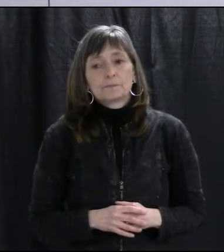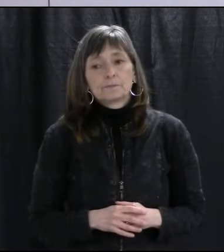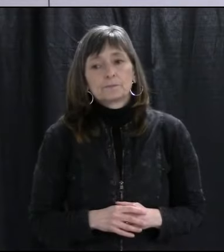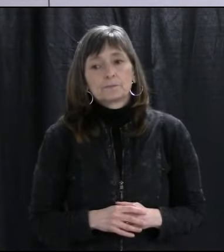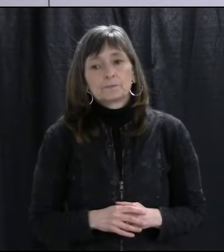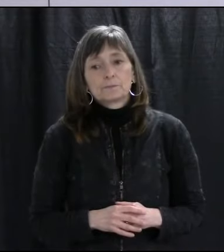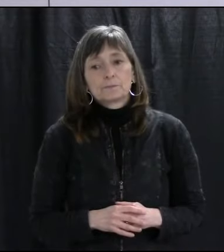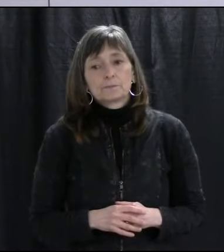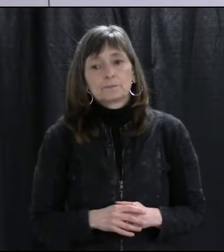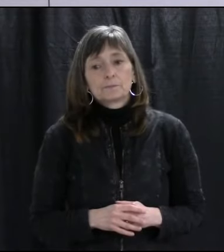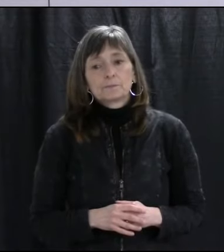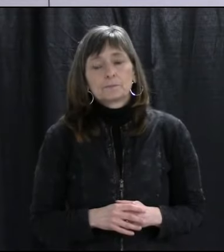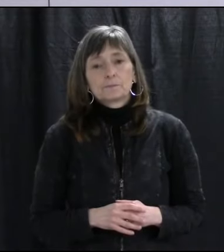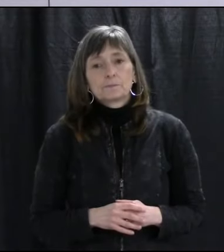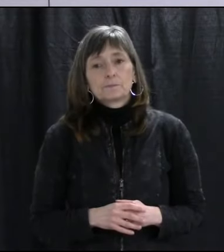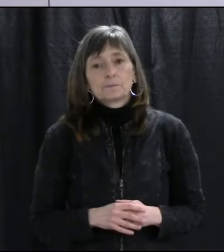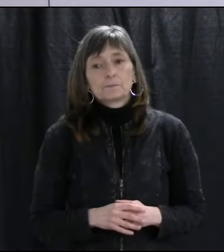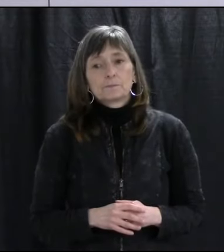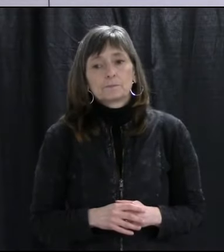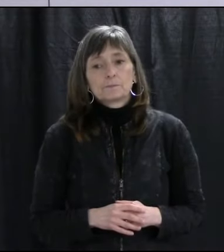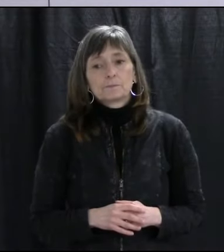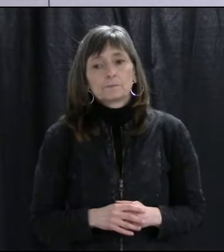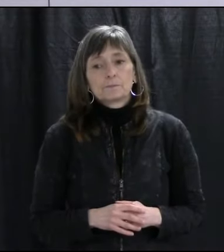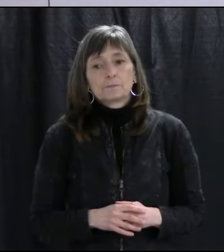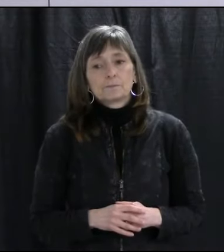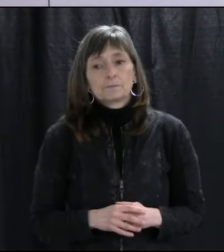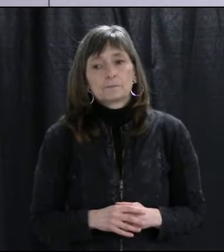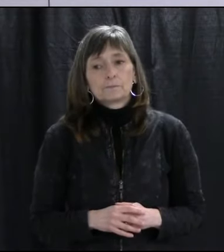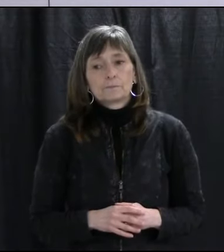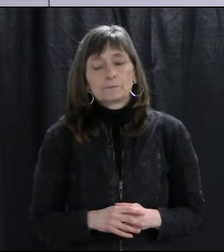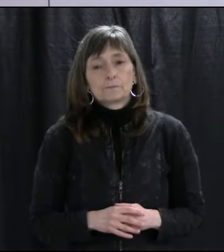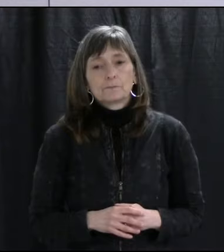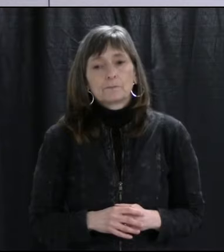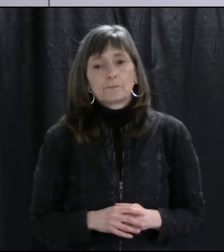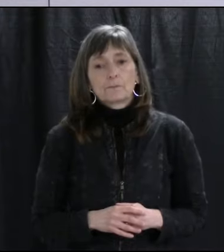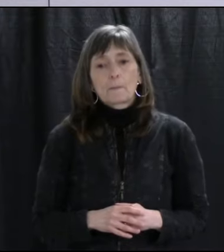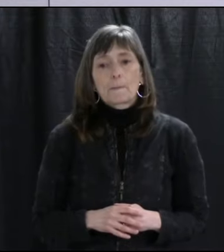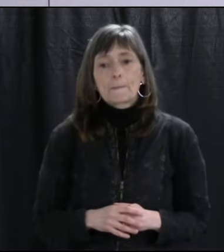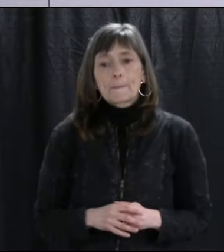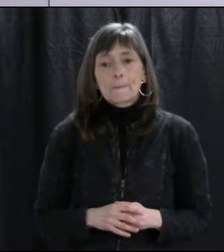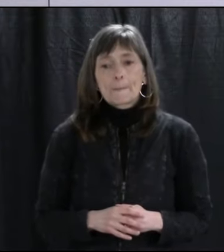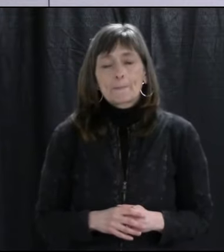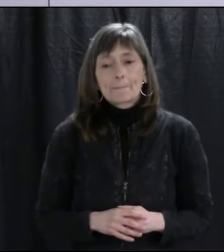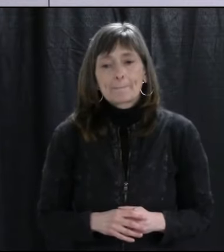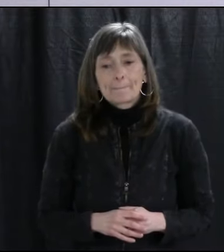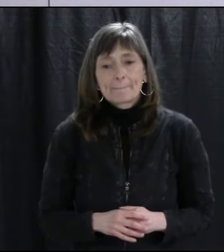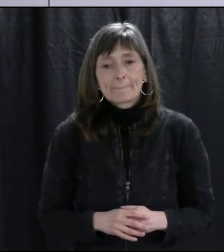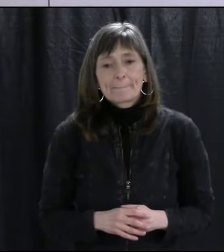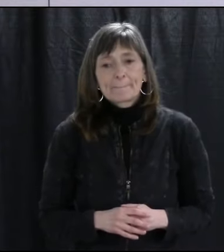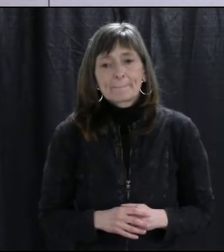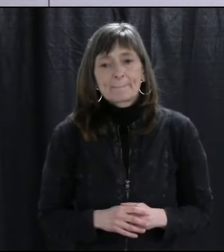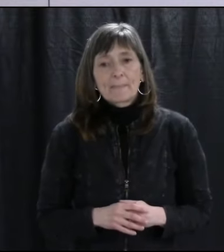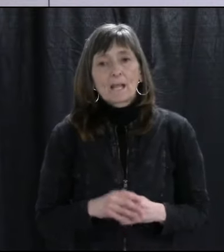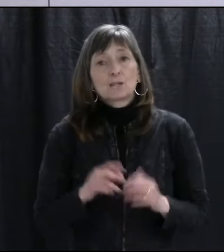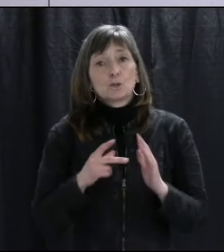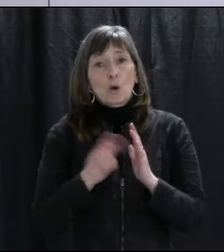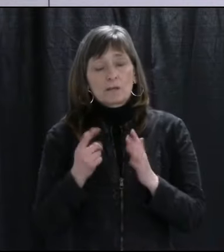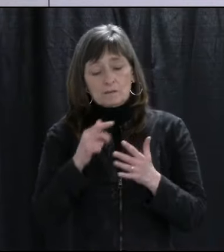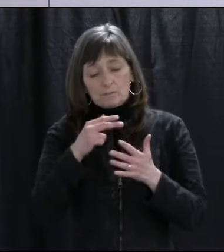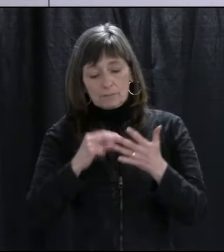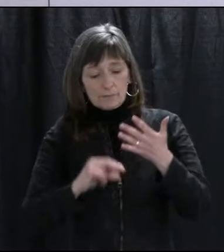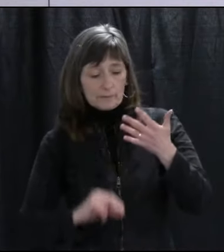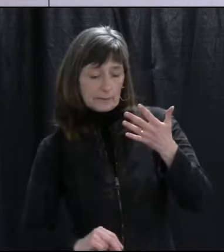through the telephone queue, so each reporter is given an opportunity. Following this, should time permit, I will ask if there are any further questions.